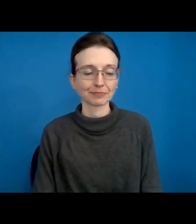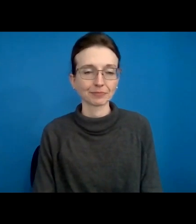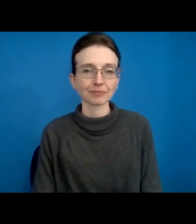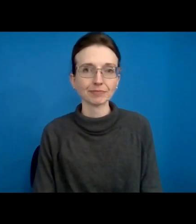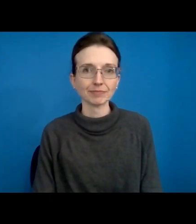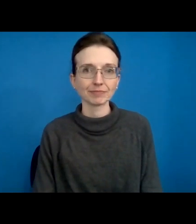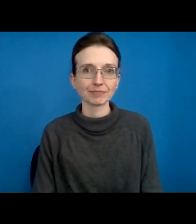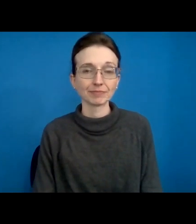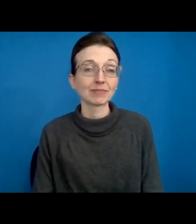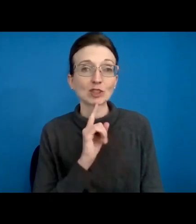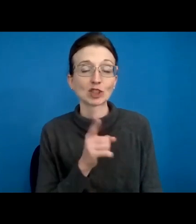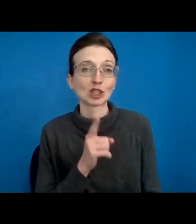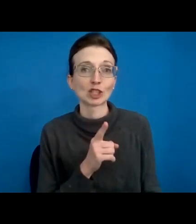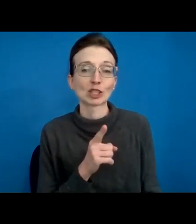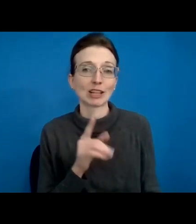Sure, you can contact me.